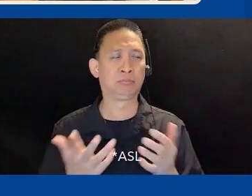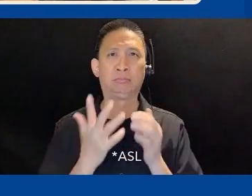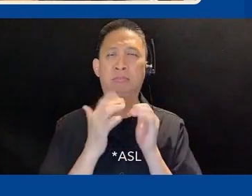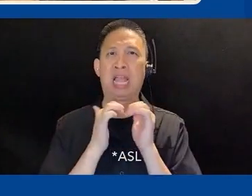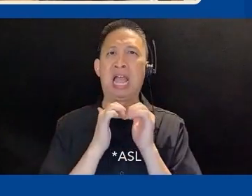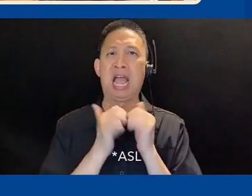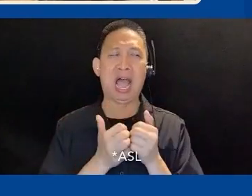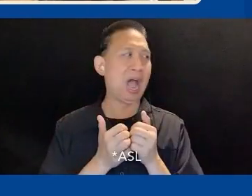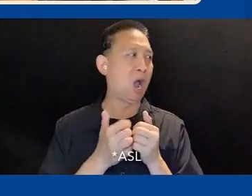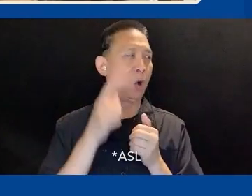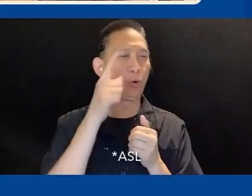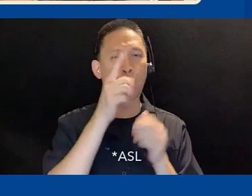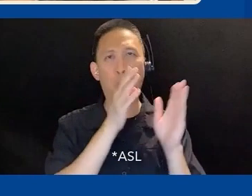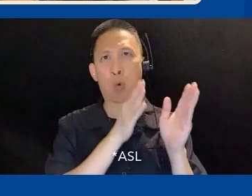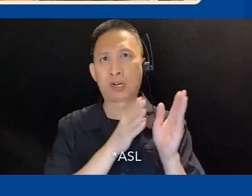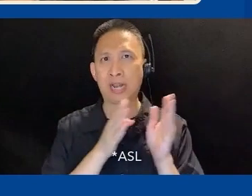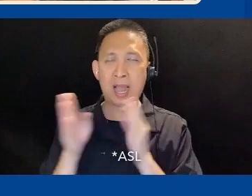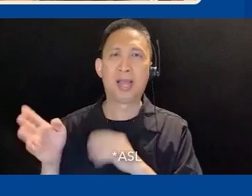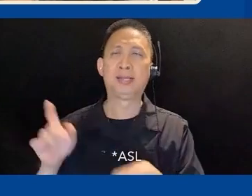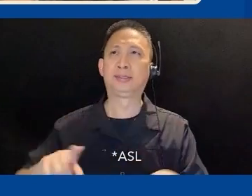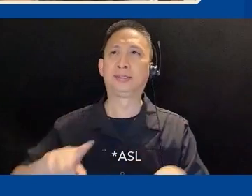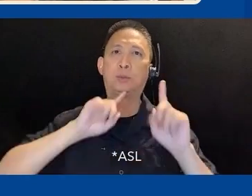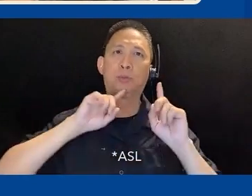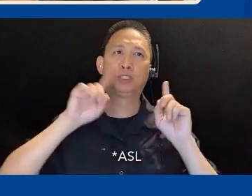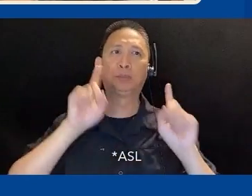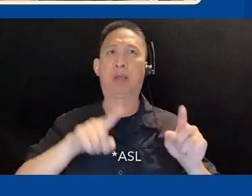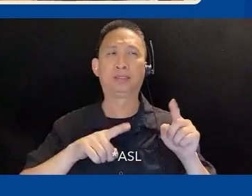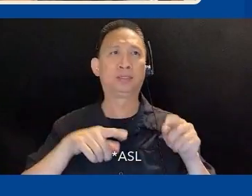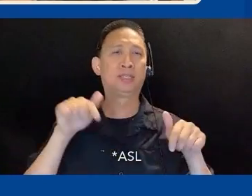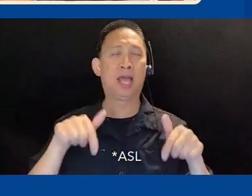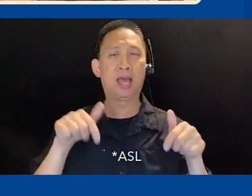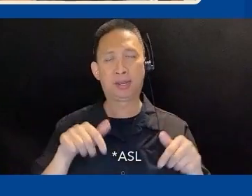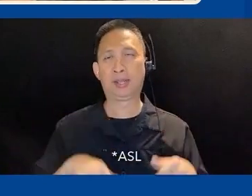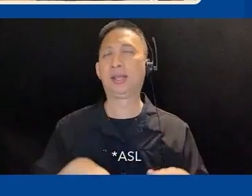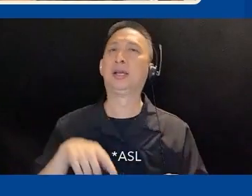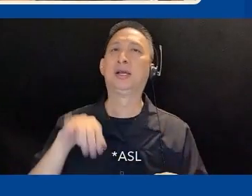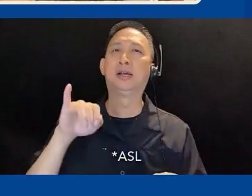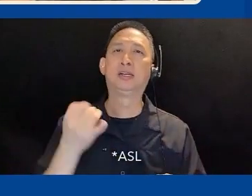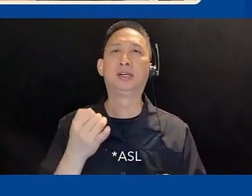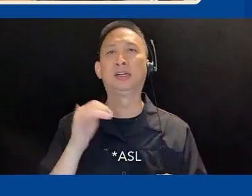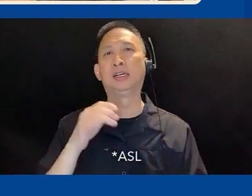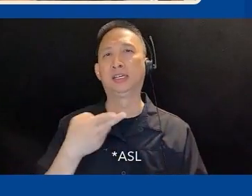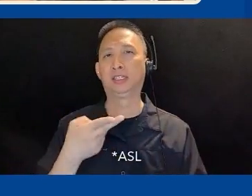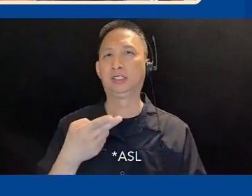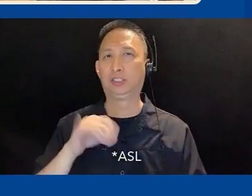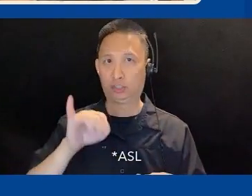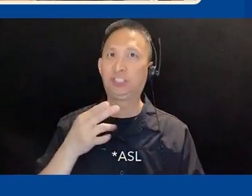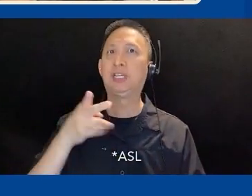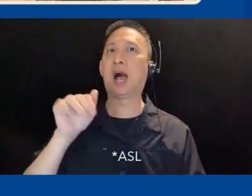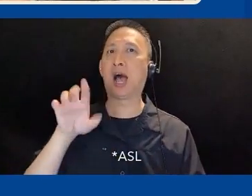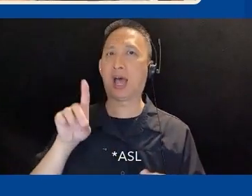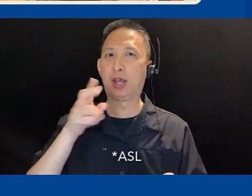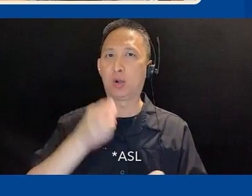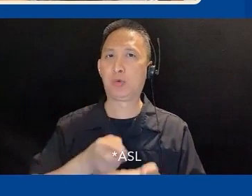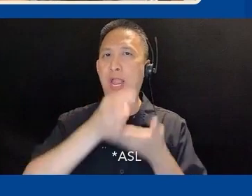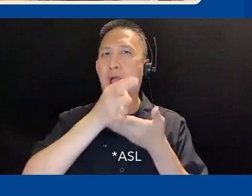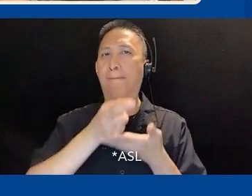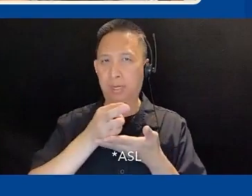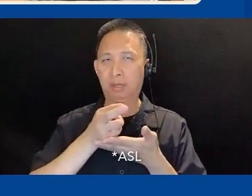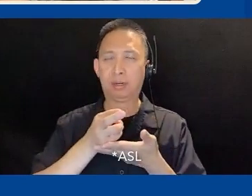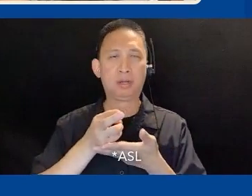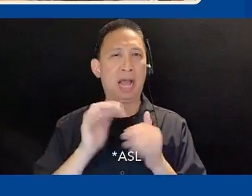your organizing in response to the programming of Jihad Rehab might have influenced maybe or changed the way that you approach